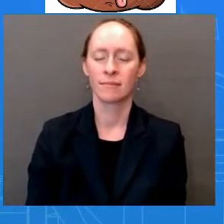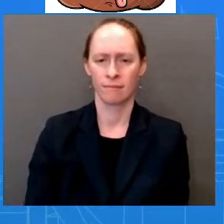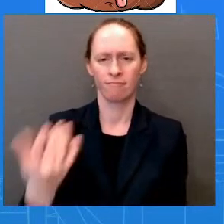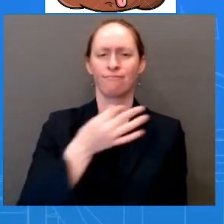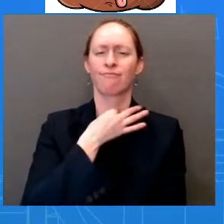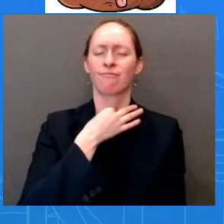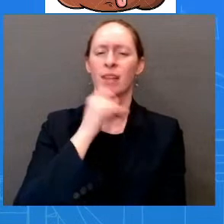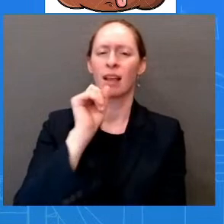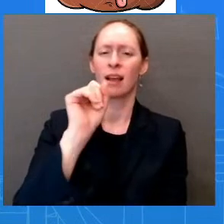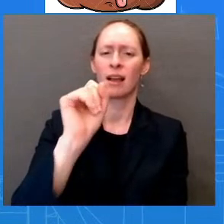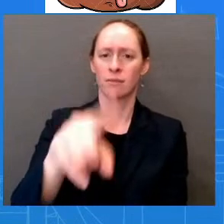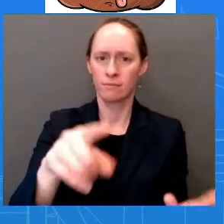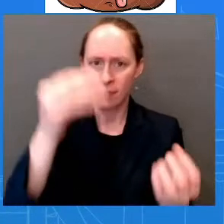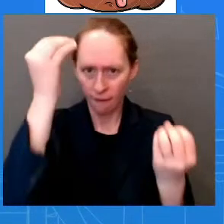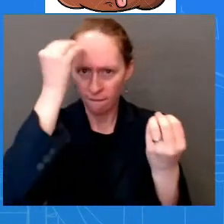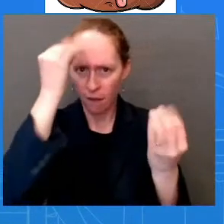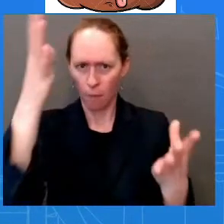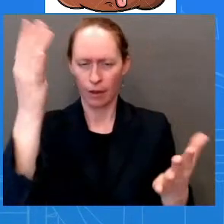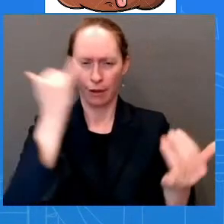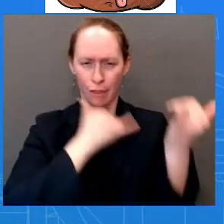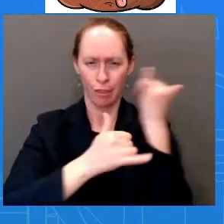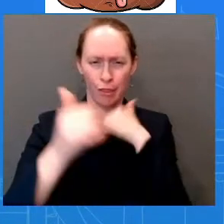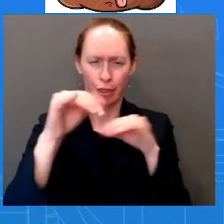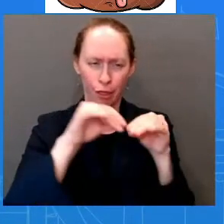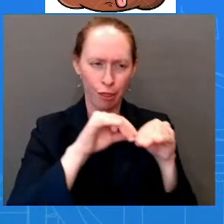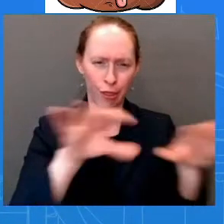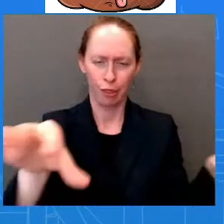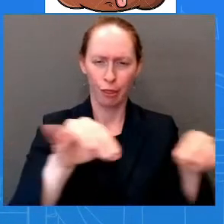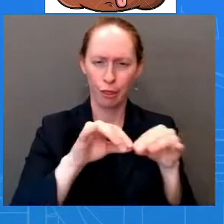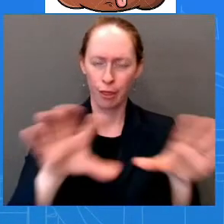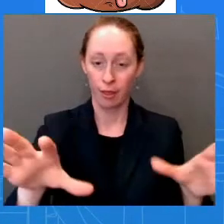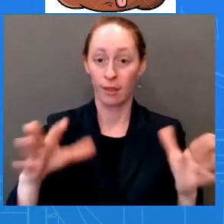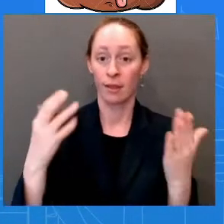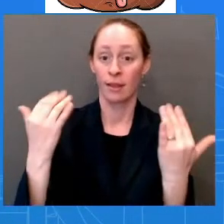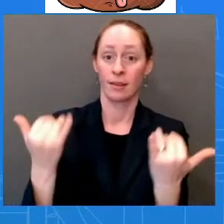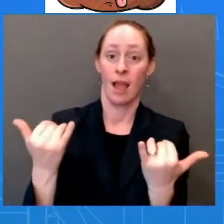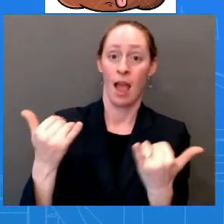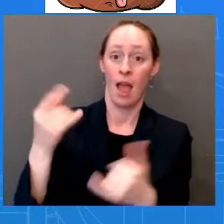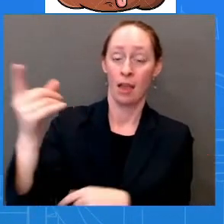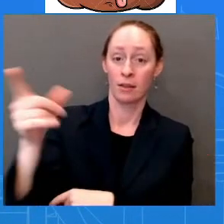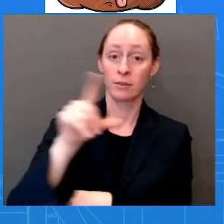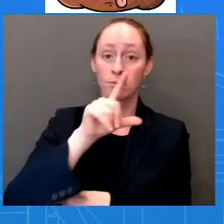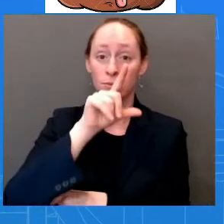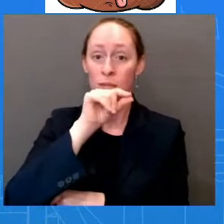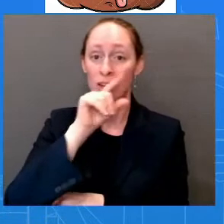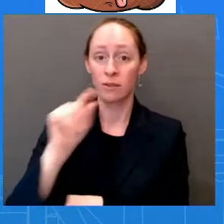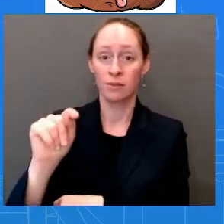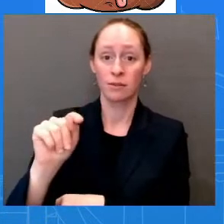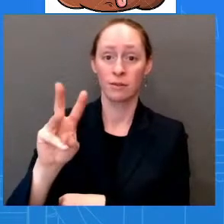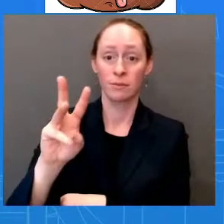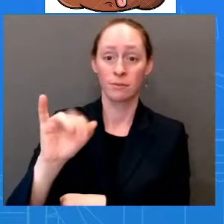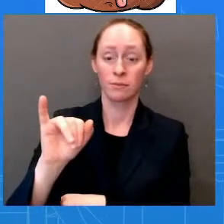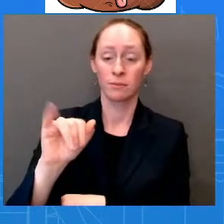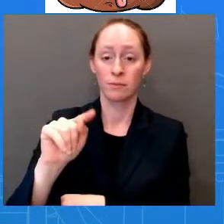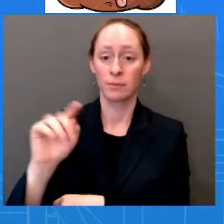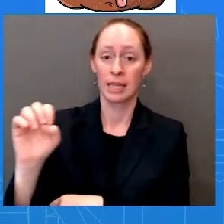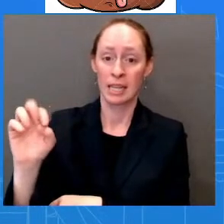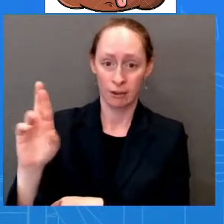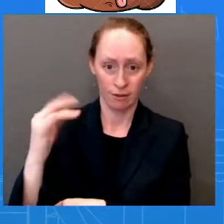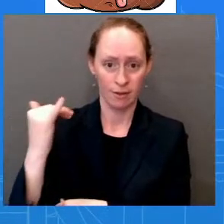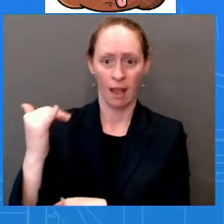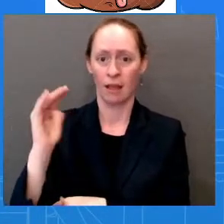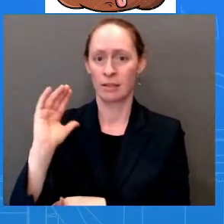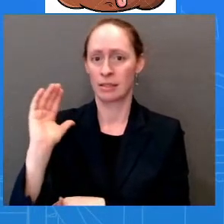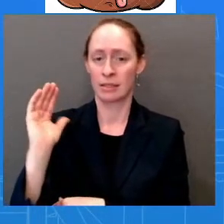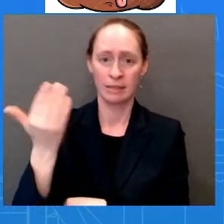seems to be welcoming back some people who spread COVID vaccine misinformation. Marjorie Taylor Greene's personal account is being reinstated, for